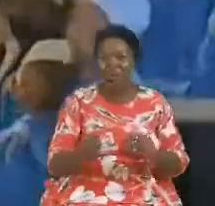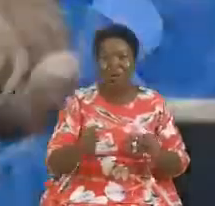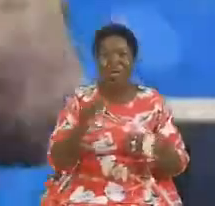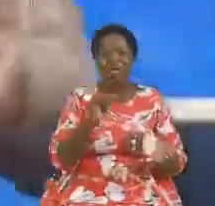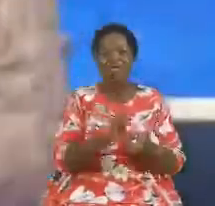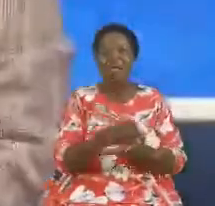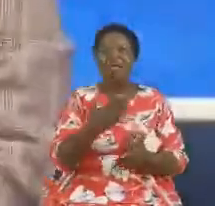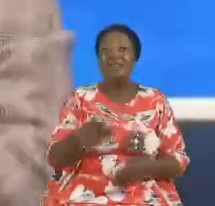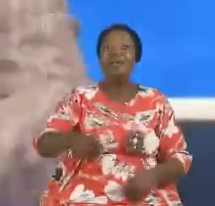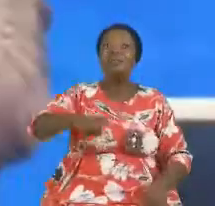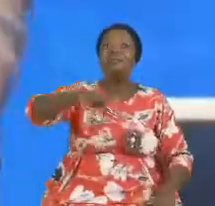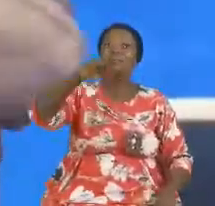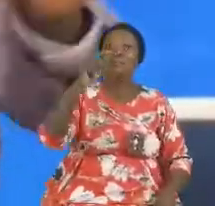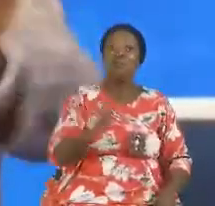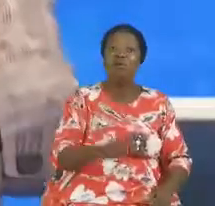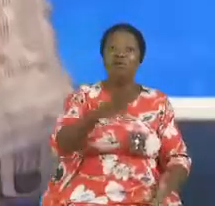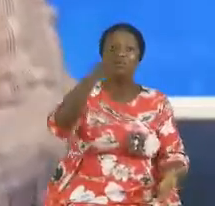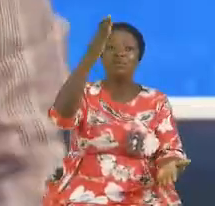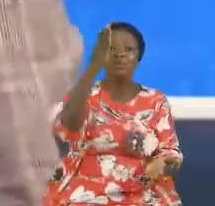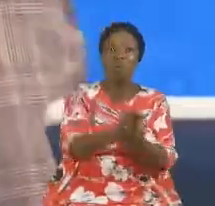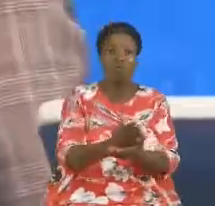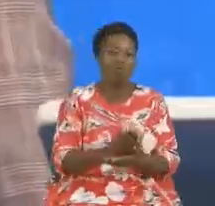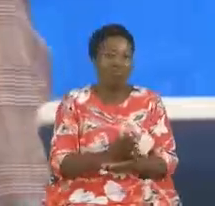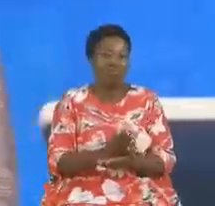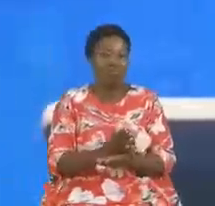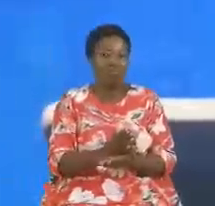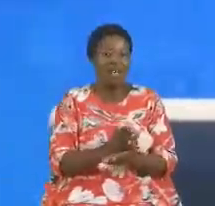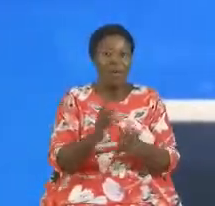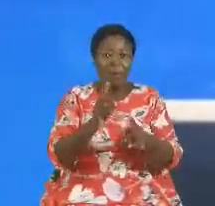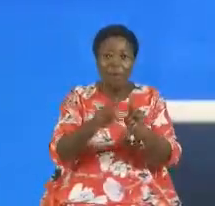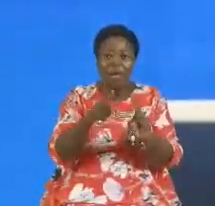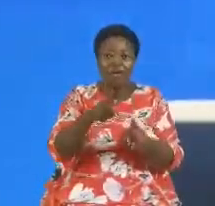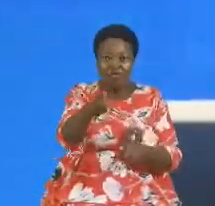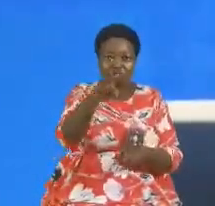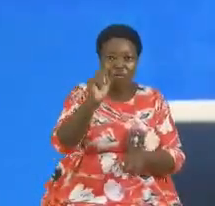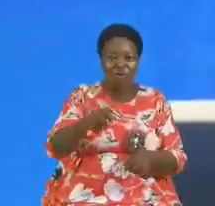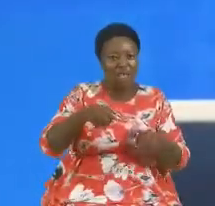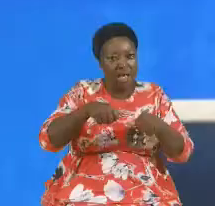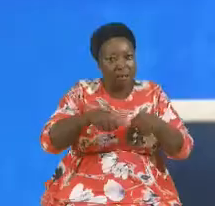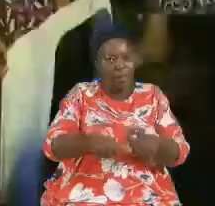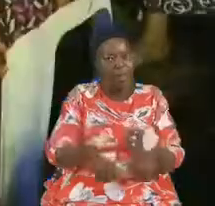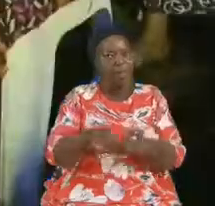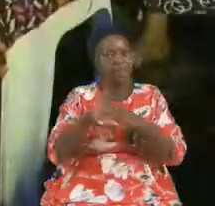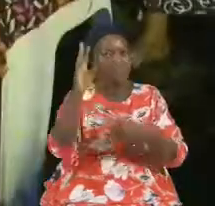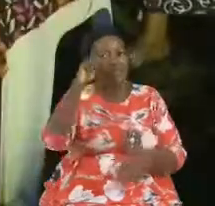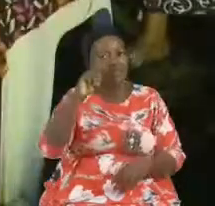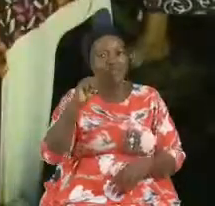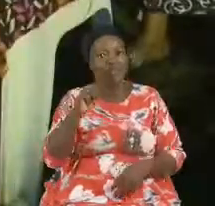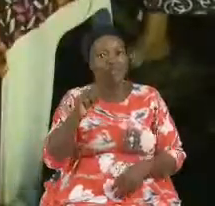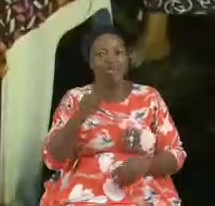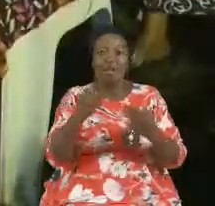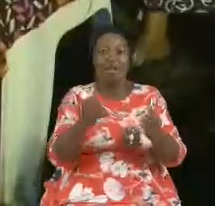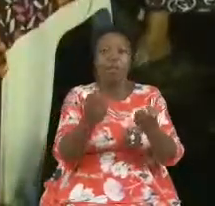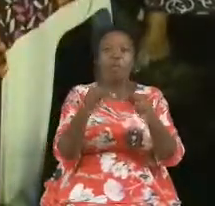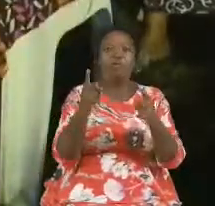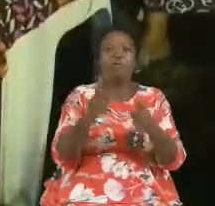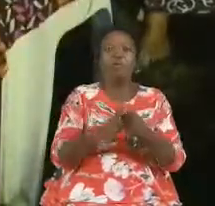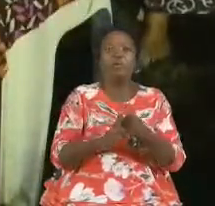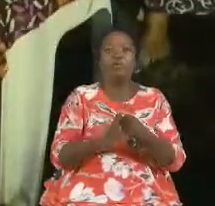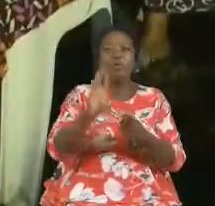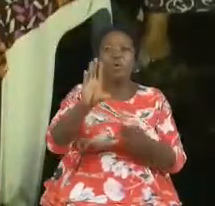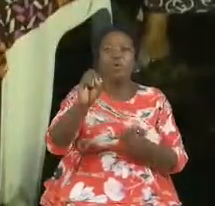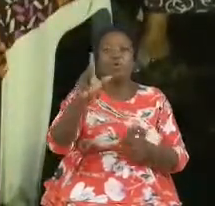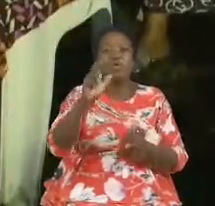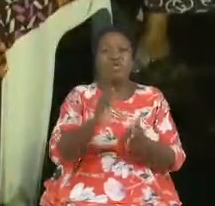any principality, any power, that thing must stop. But you abide